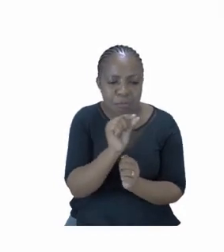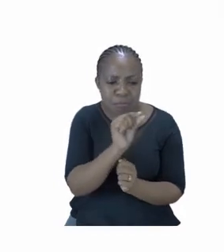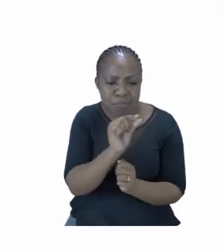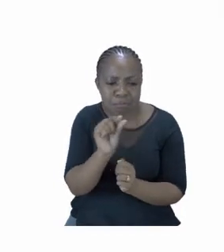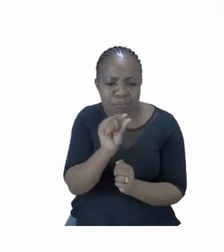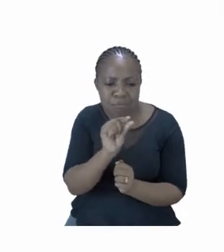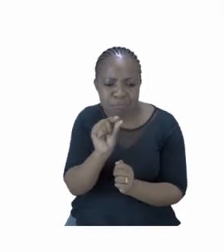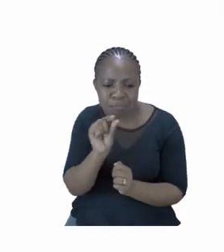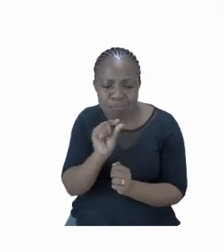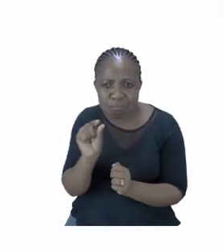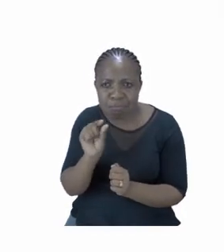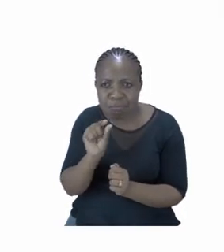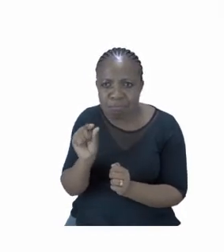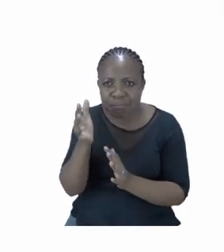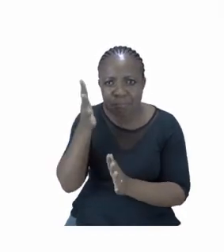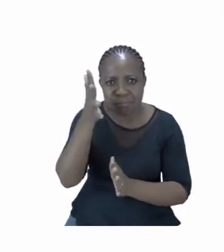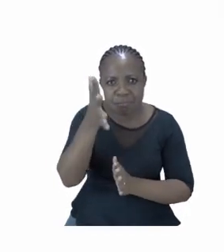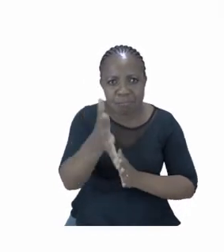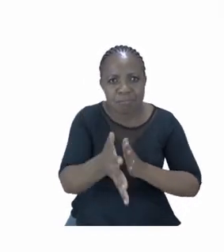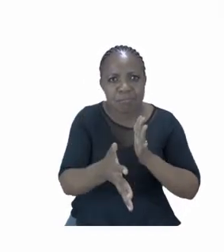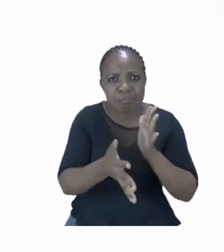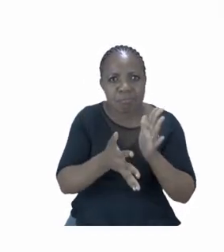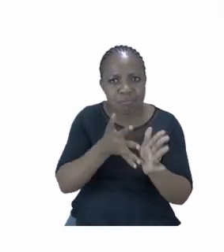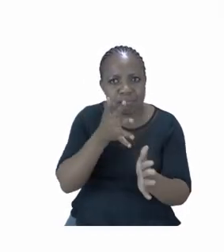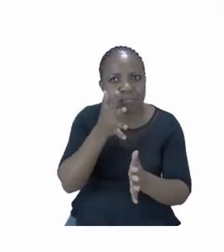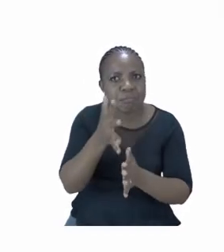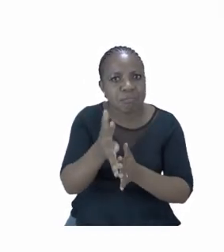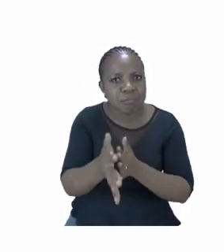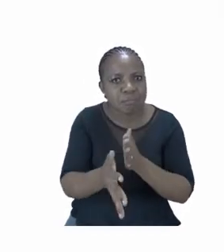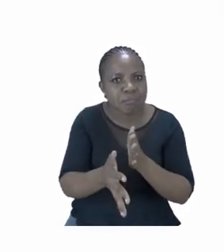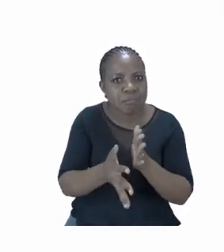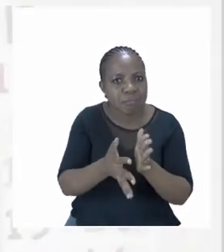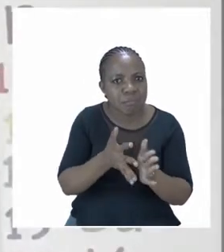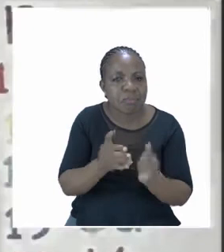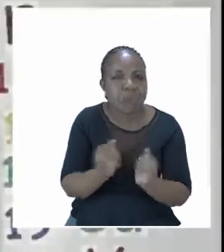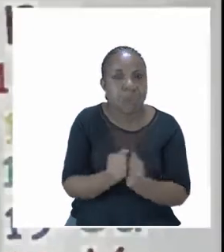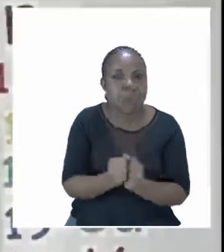I would like us to read the words in my hand.